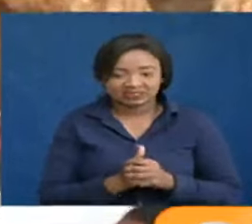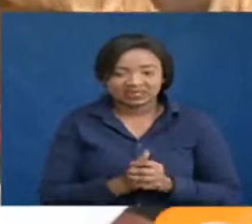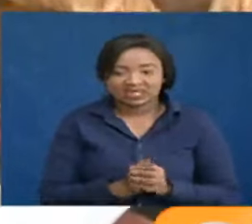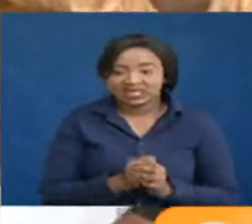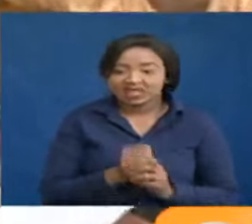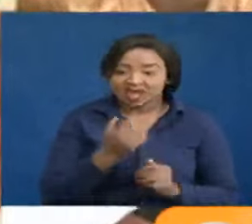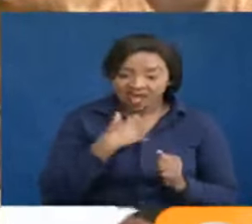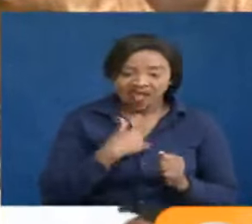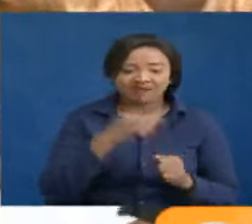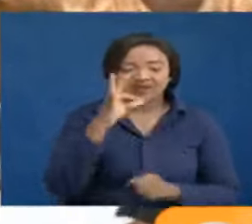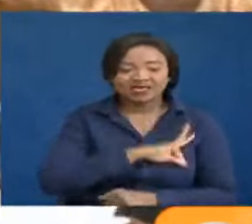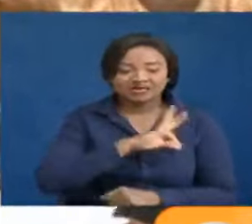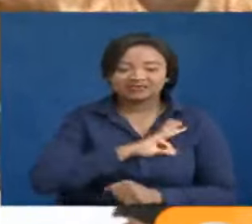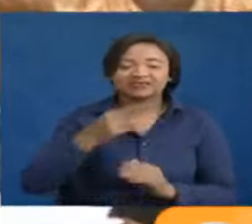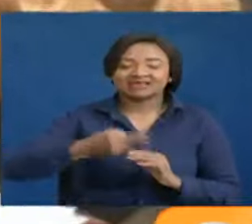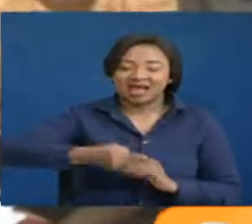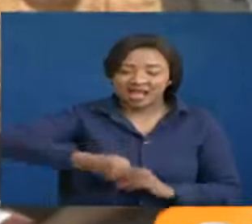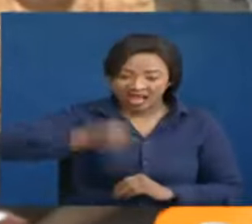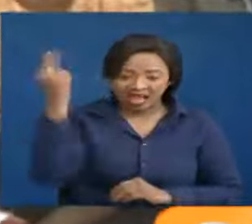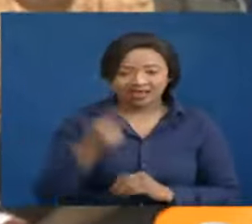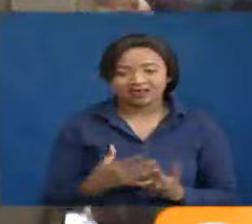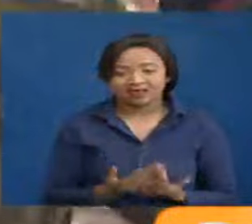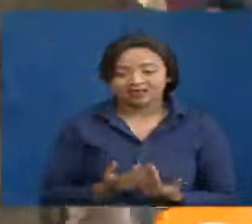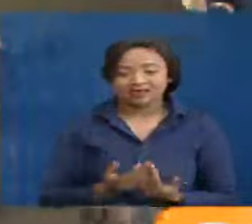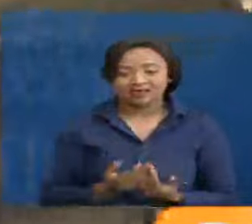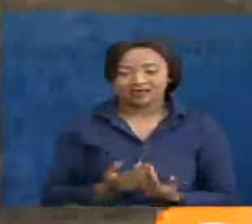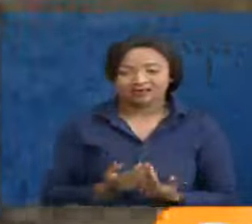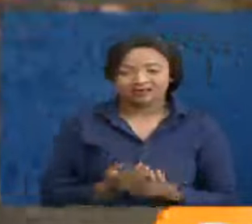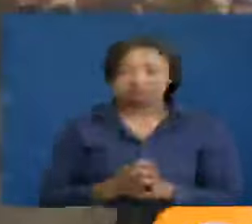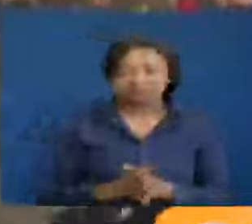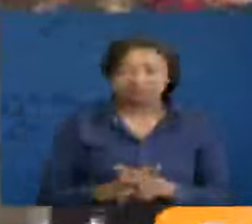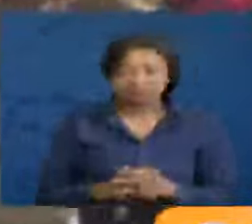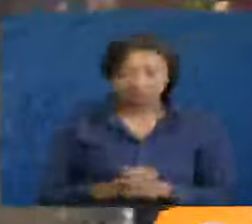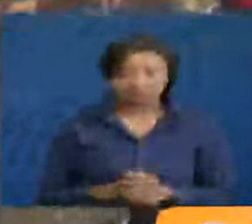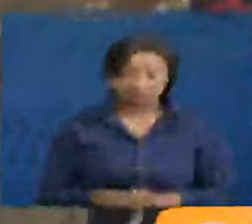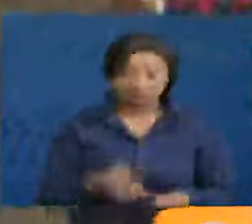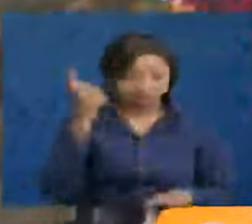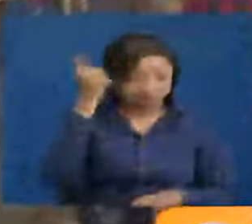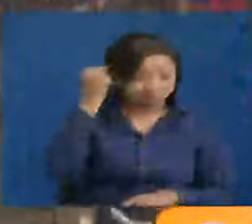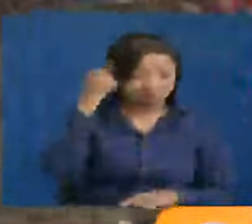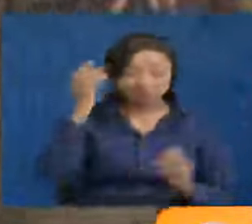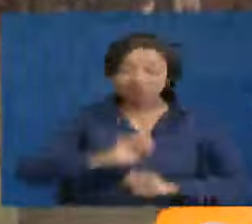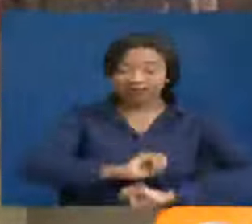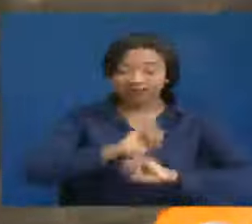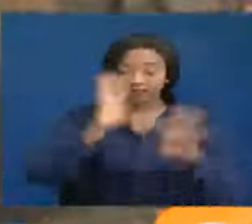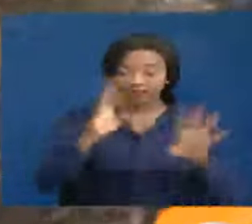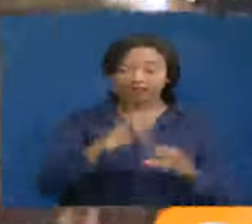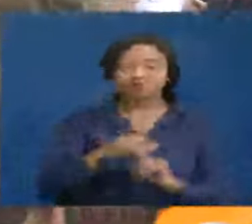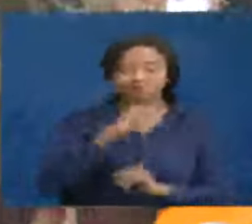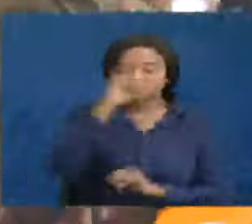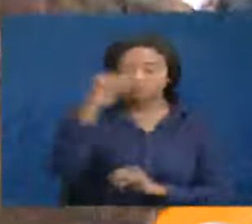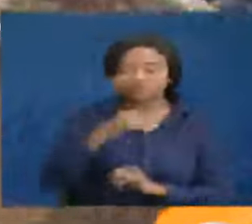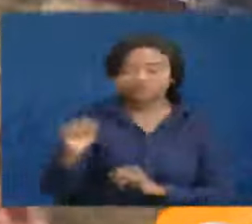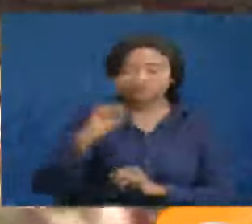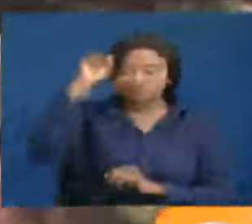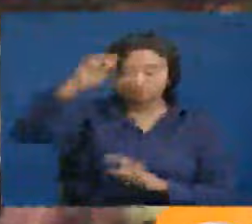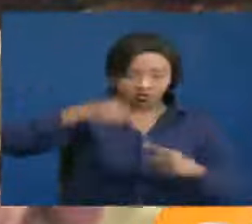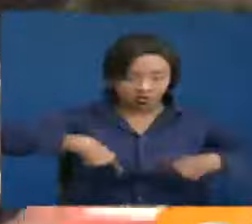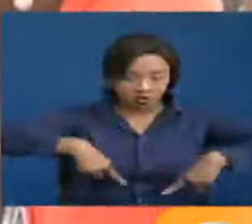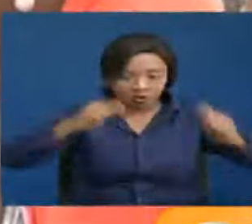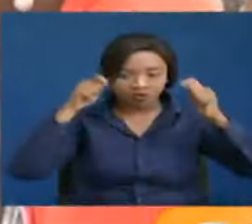riba mnamwekea anashukumia ama anamiu. With memories of the June-July Gen Z protests still fresh, attendees